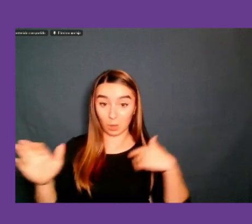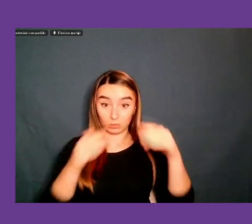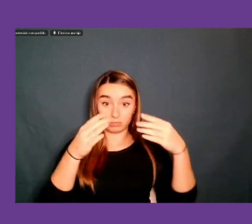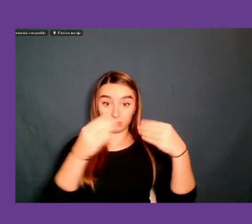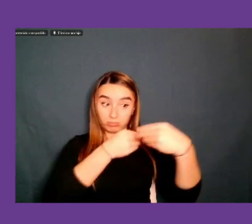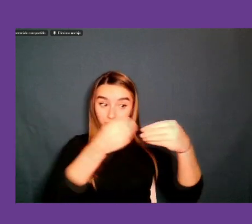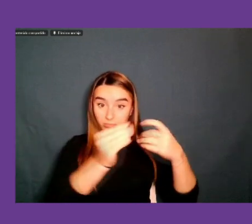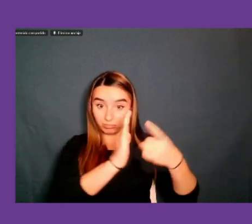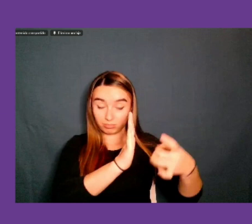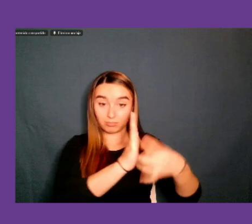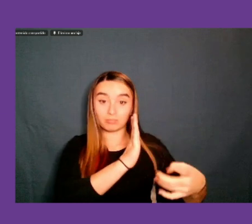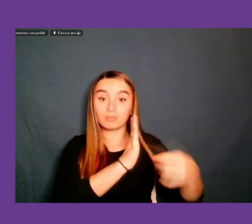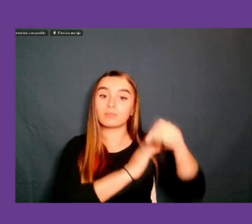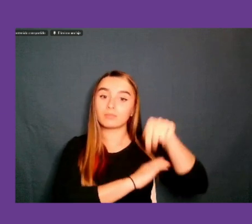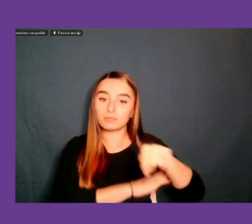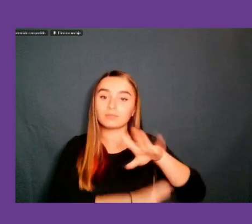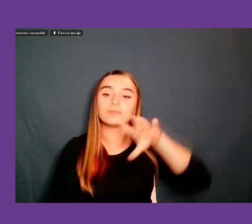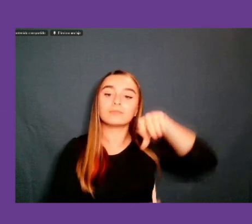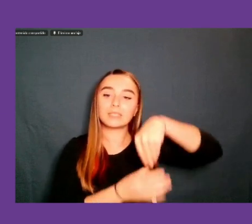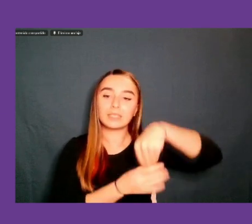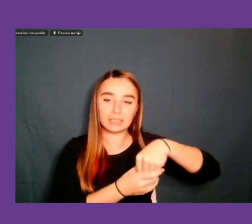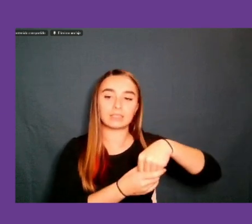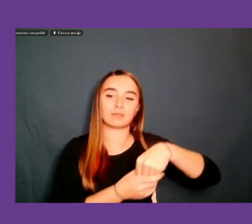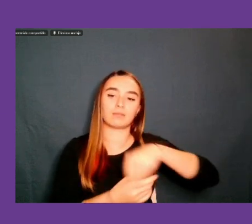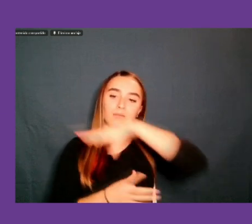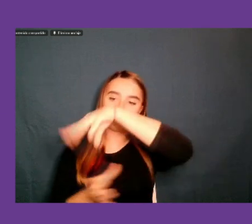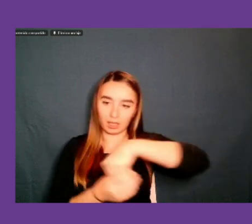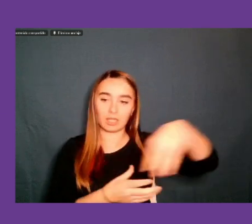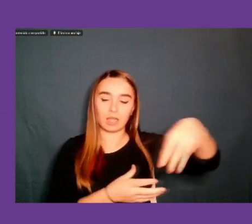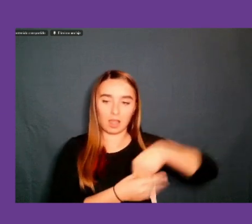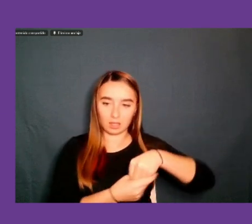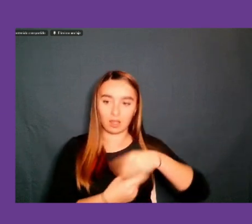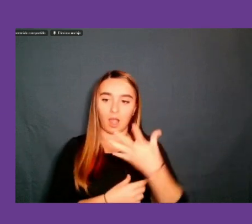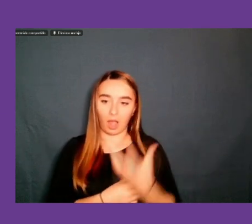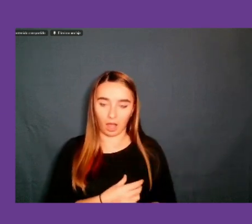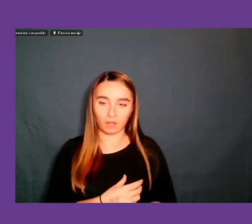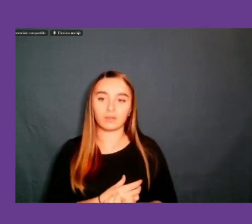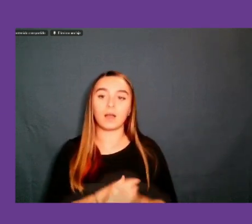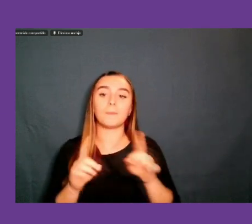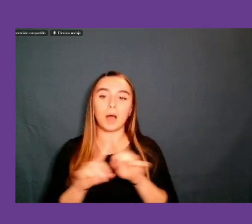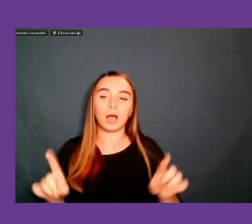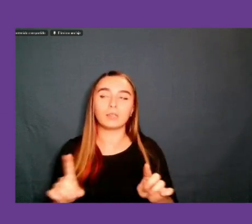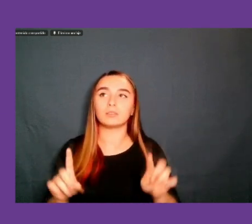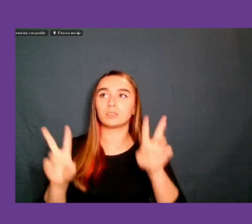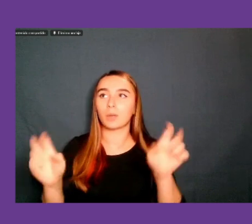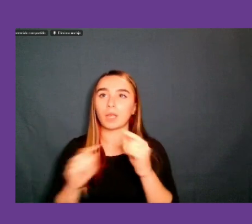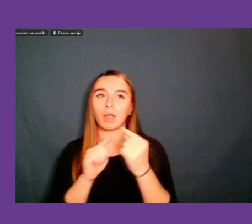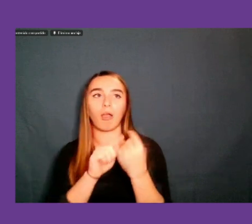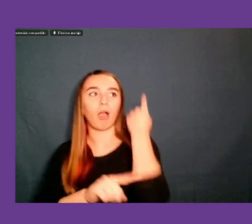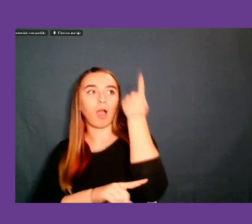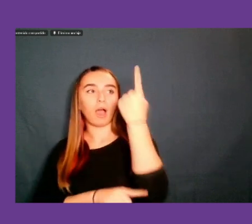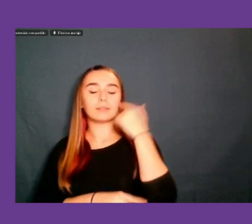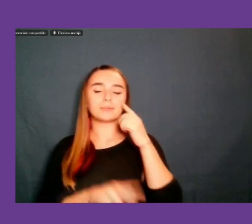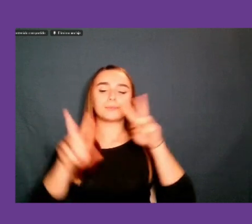to be covered there. But there are some issues regarding reachability, reach ranges, heights,